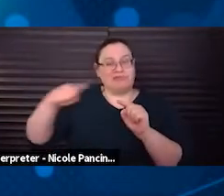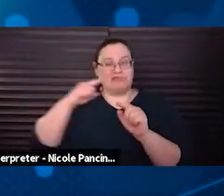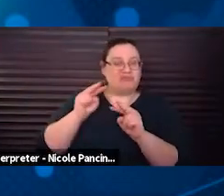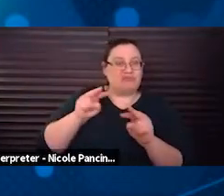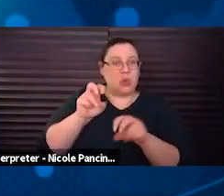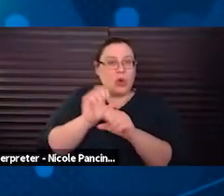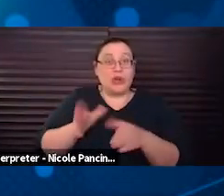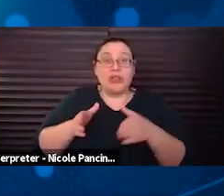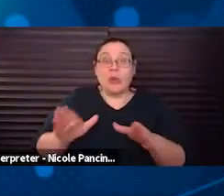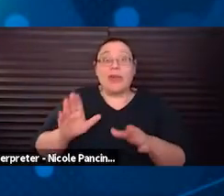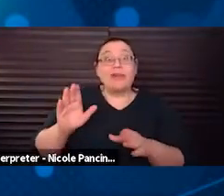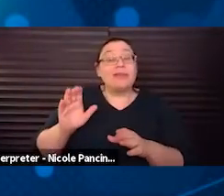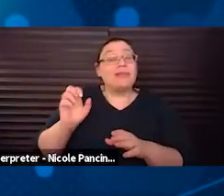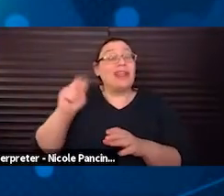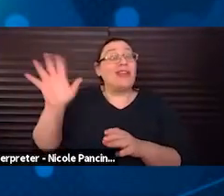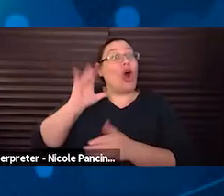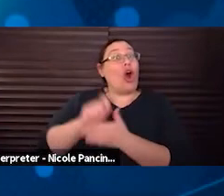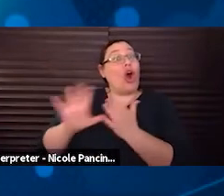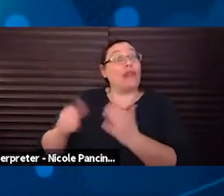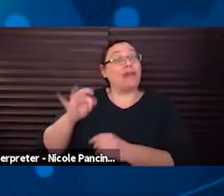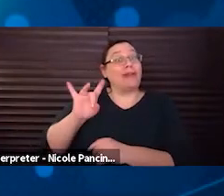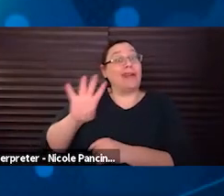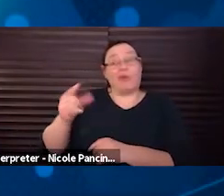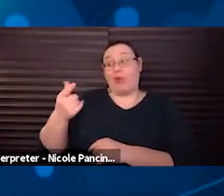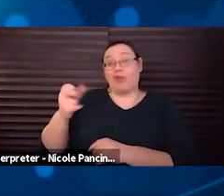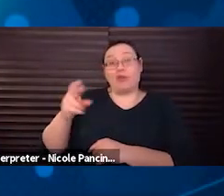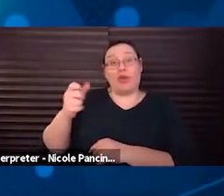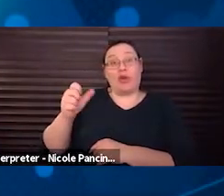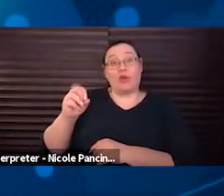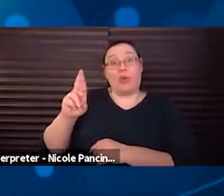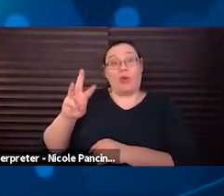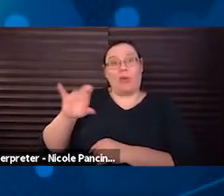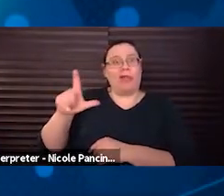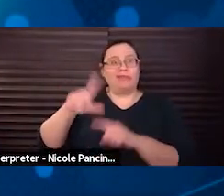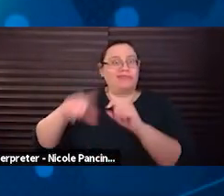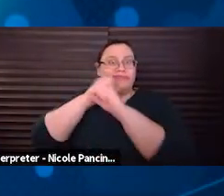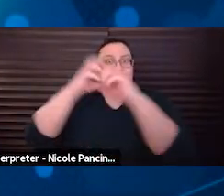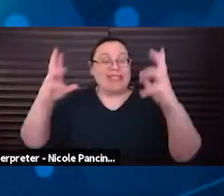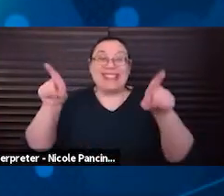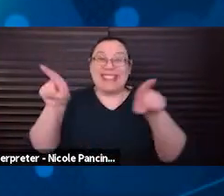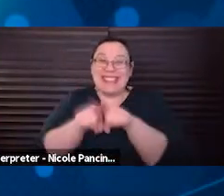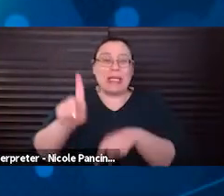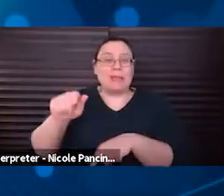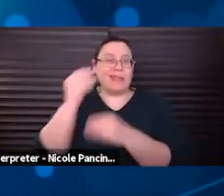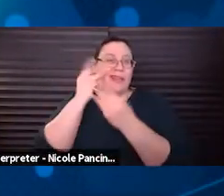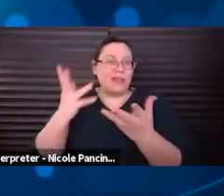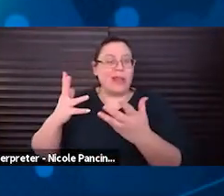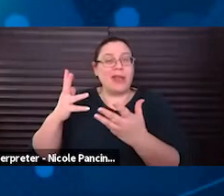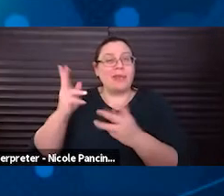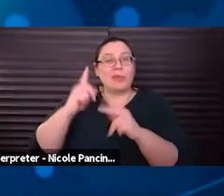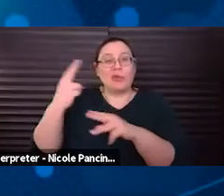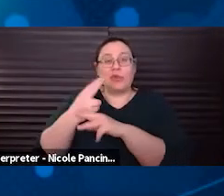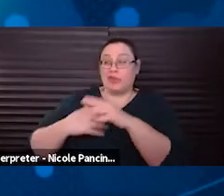ways even George Orwell could not have imagined. Those same data points that employers use to maximize profits,